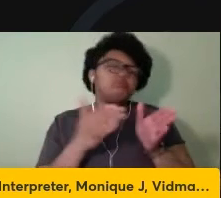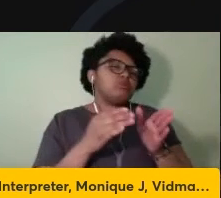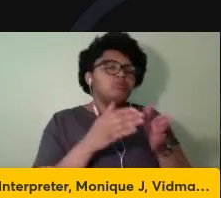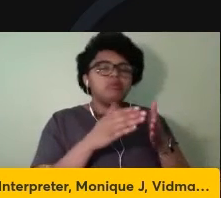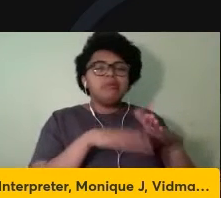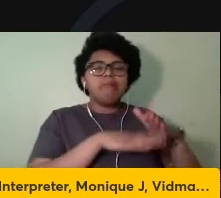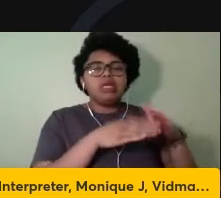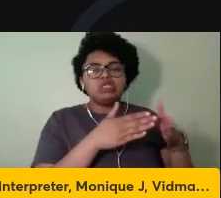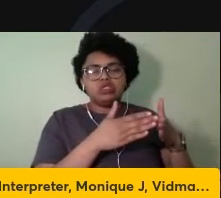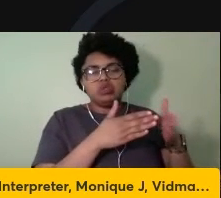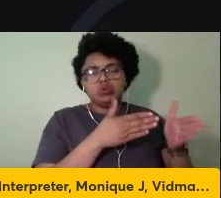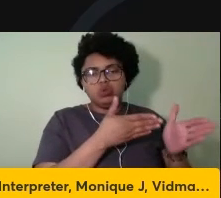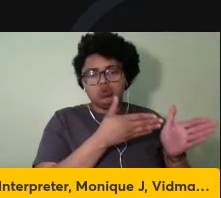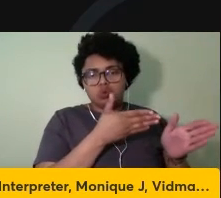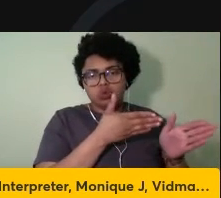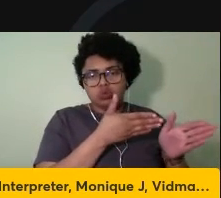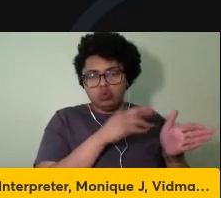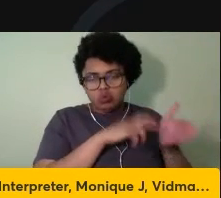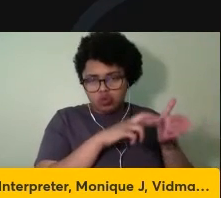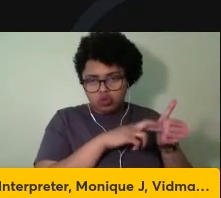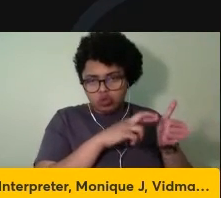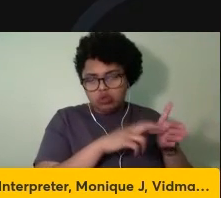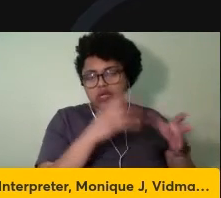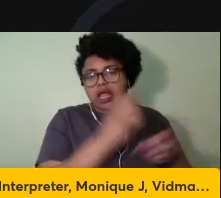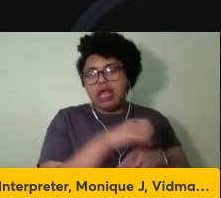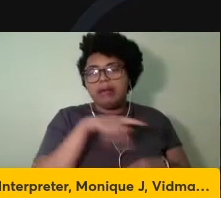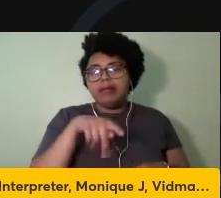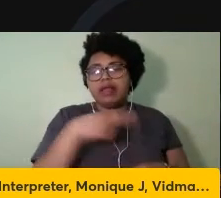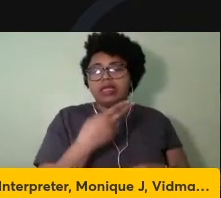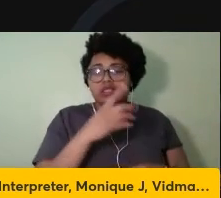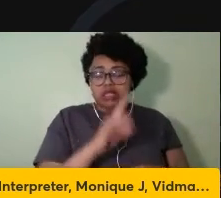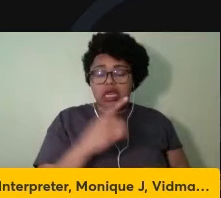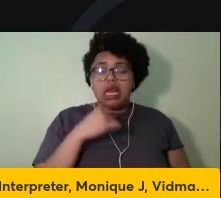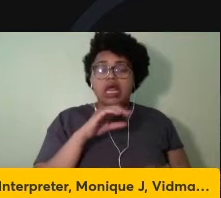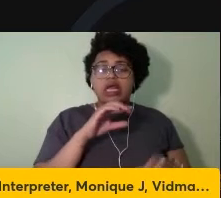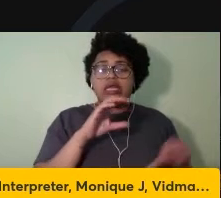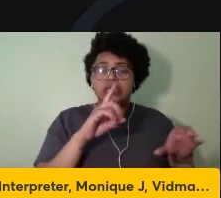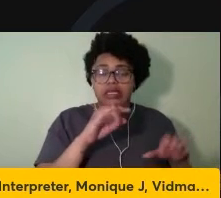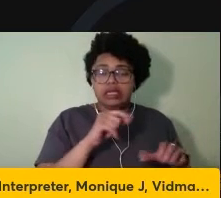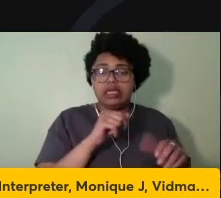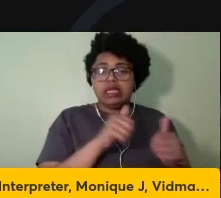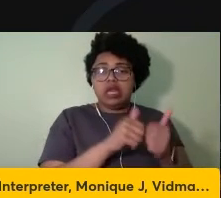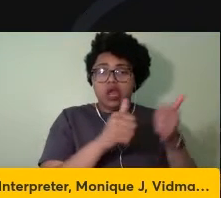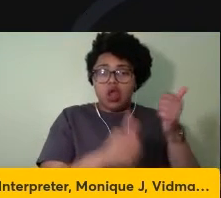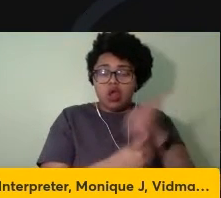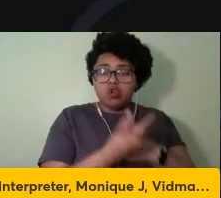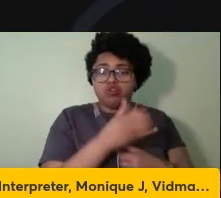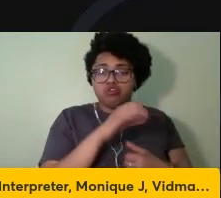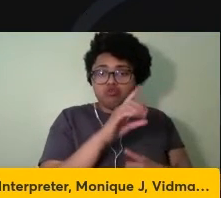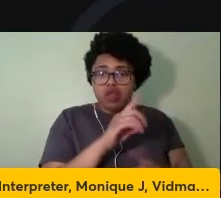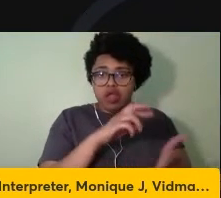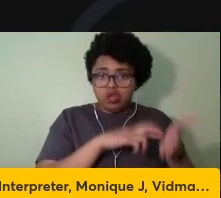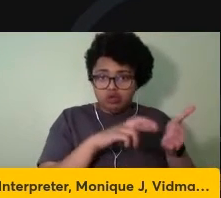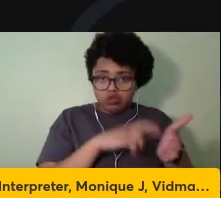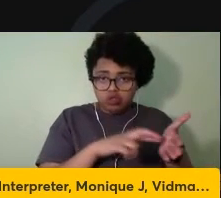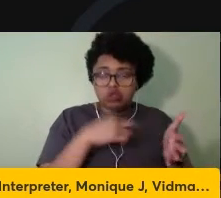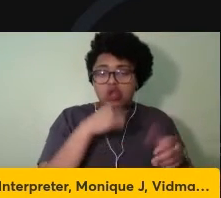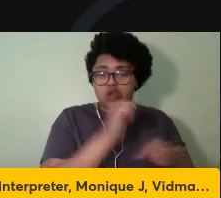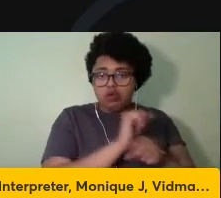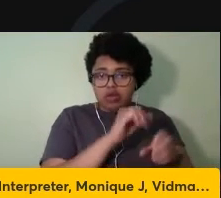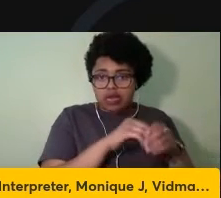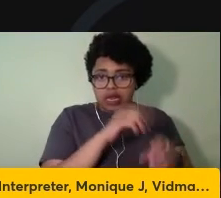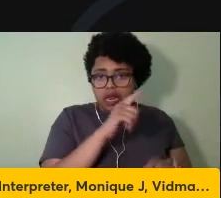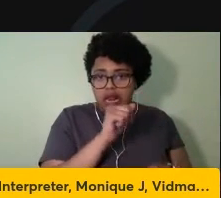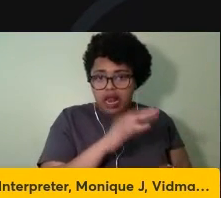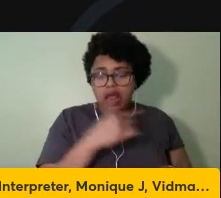So I did undergraduate research for most of the time I was an undergrad, and I worked in the lab of Dr. Harvey Lodish for 3.5